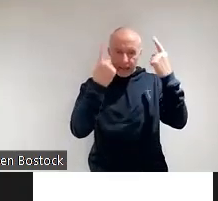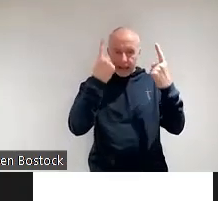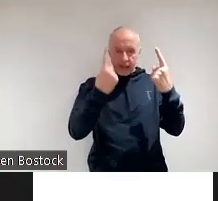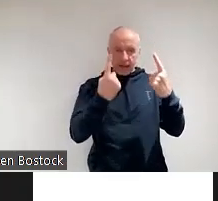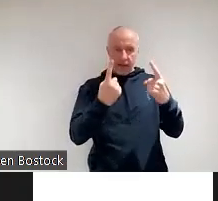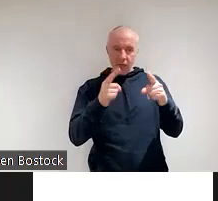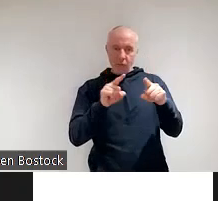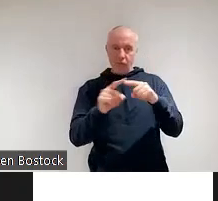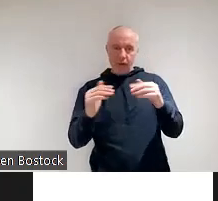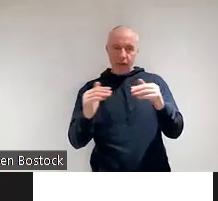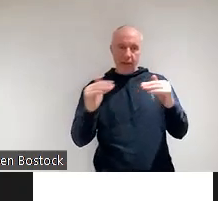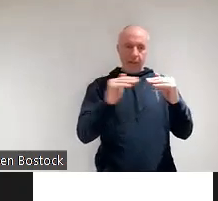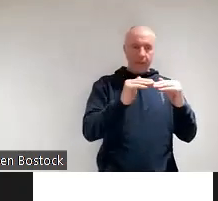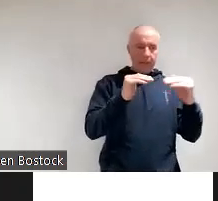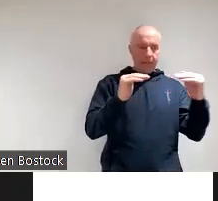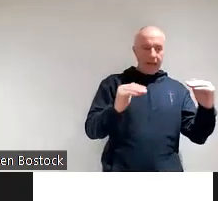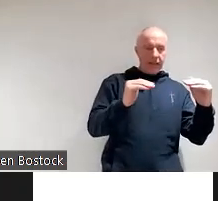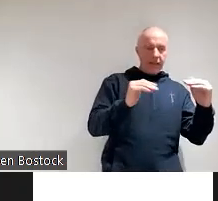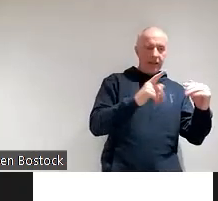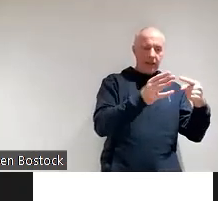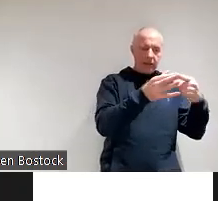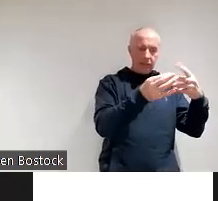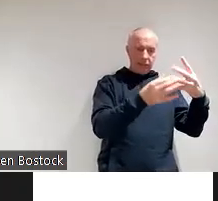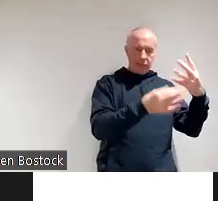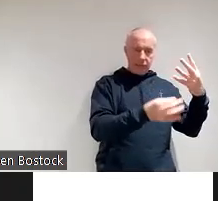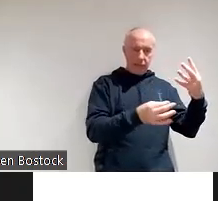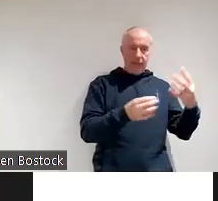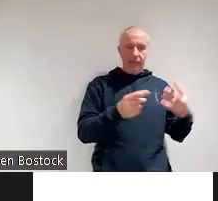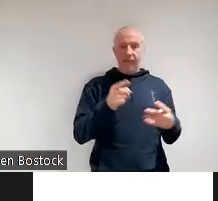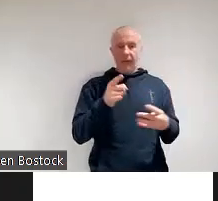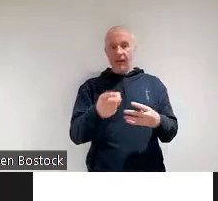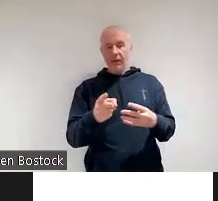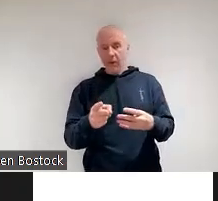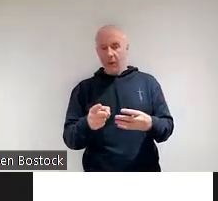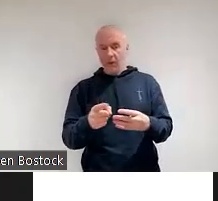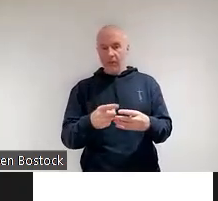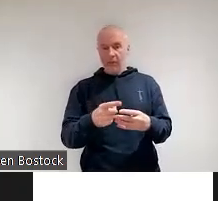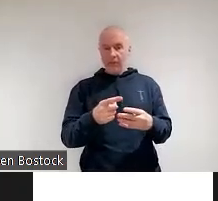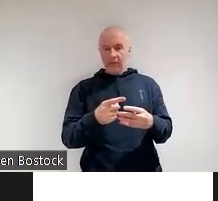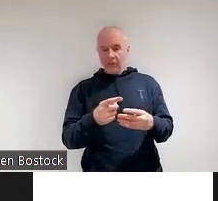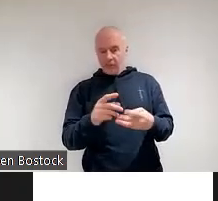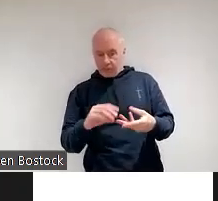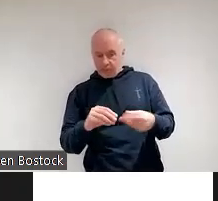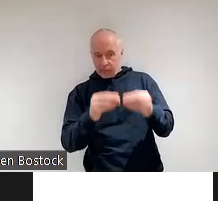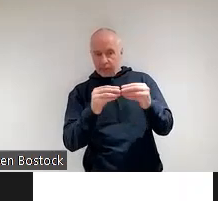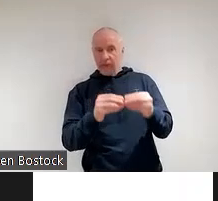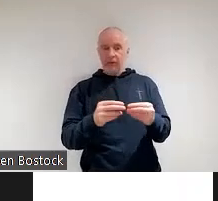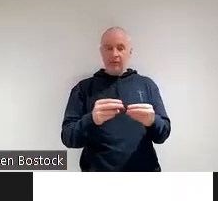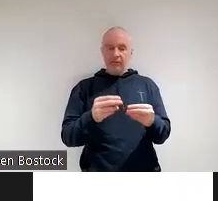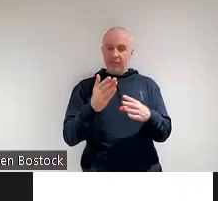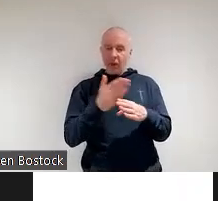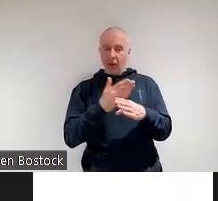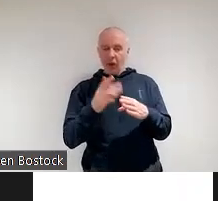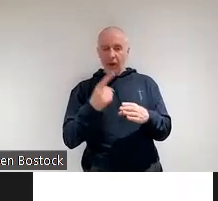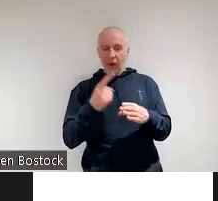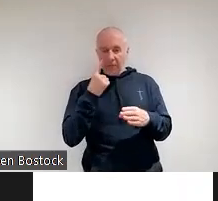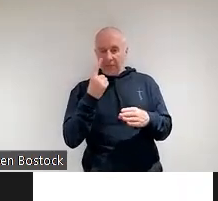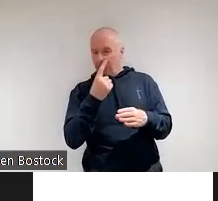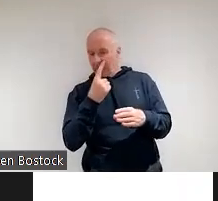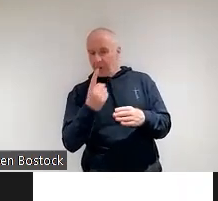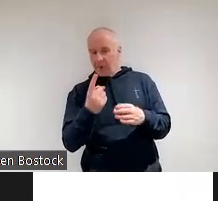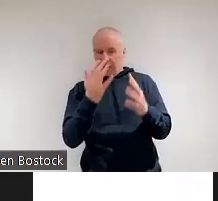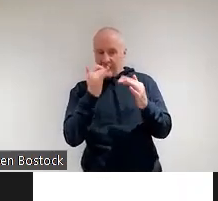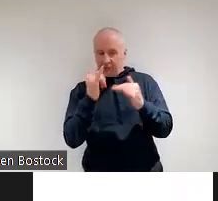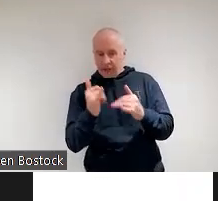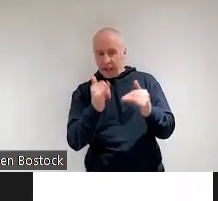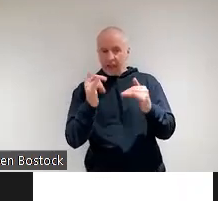spec. And you also make use chance to do some architecture design as well. You also probably do some early proof of concept, because